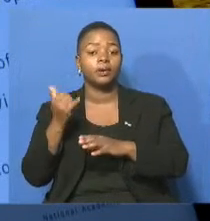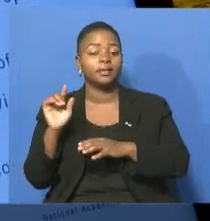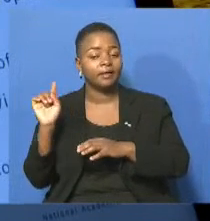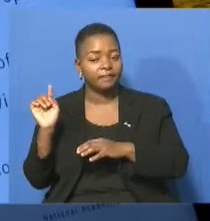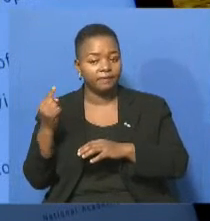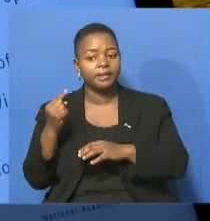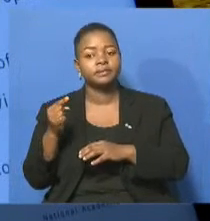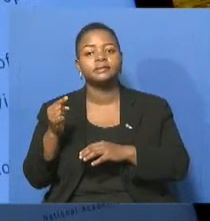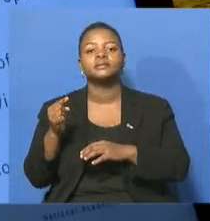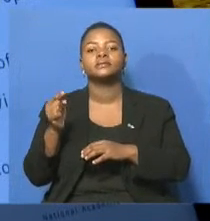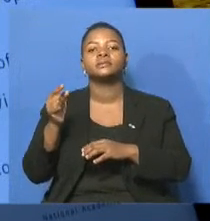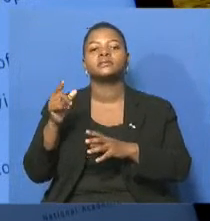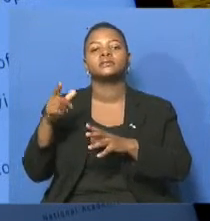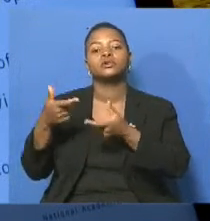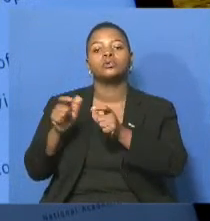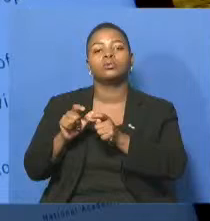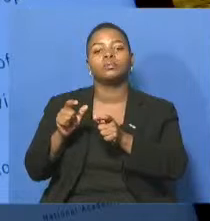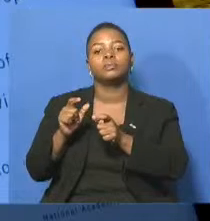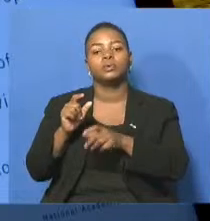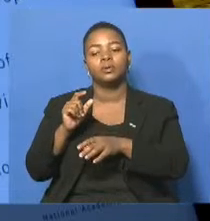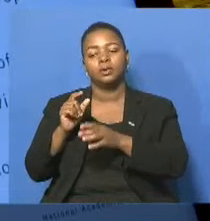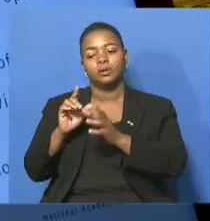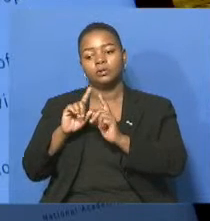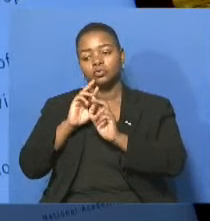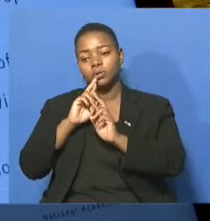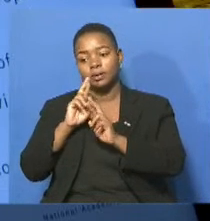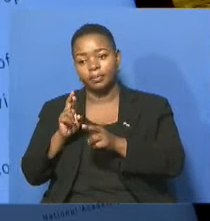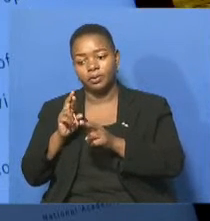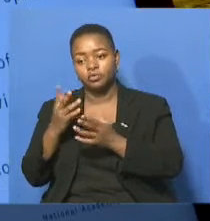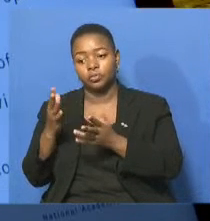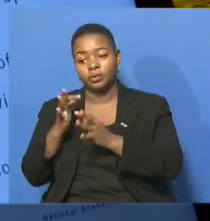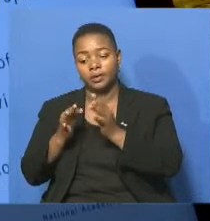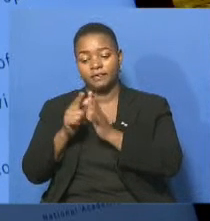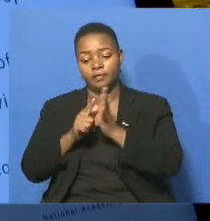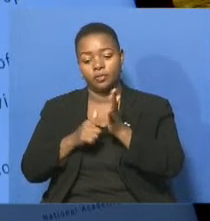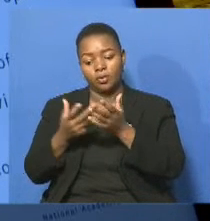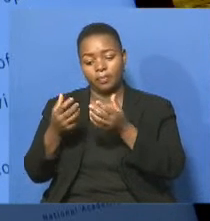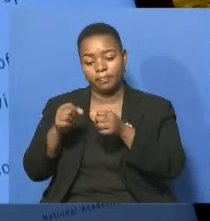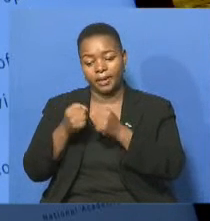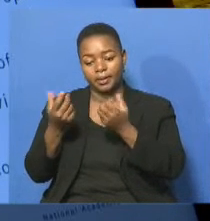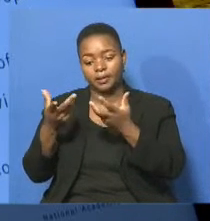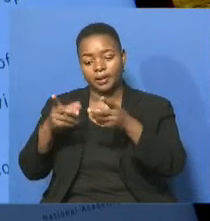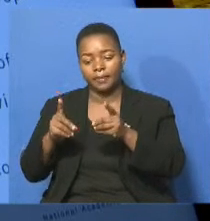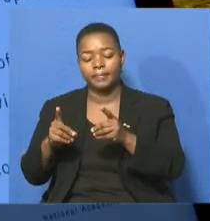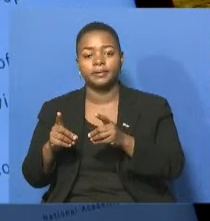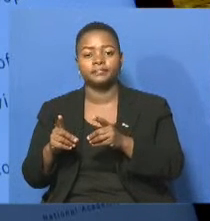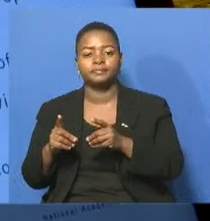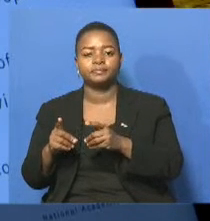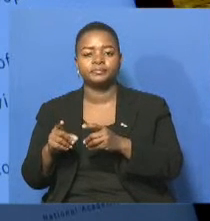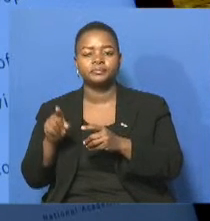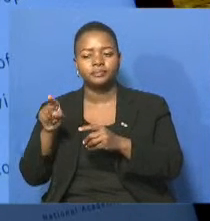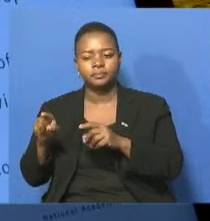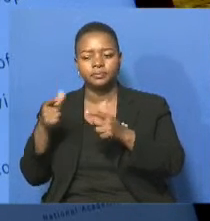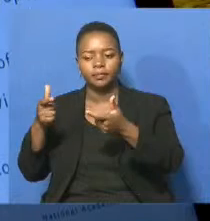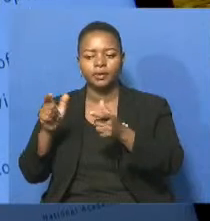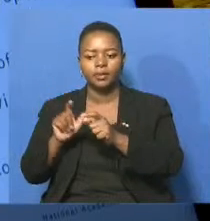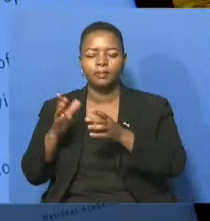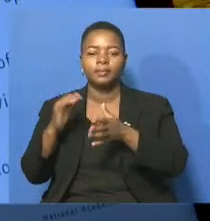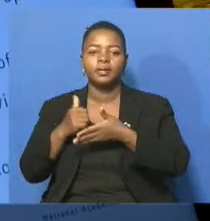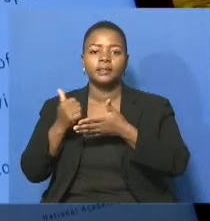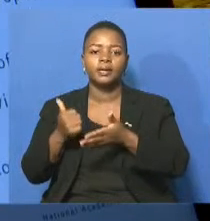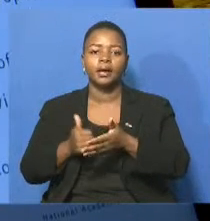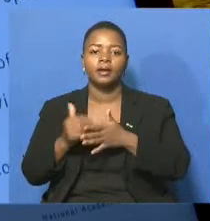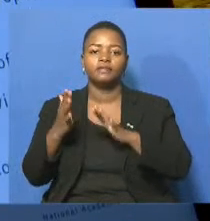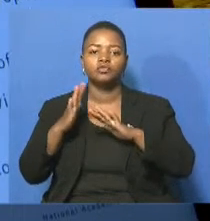port of call when it comes to criminality, to properly recognize those whose main issue is that of a